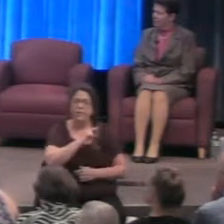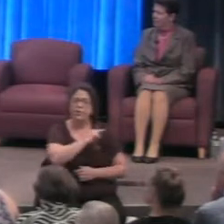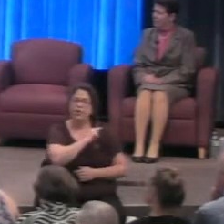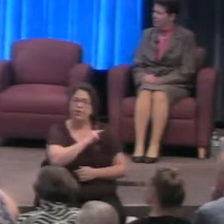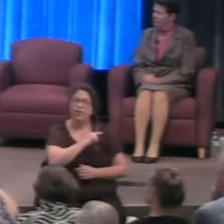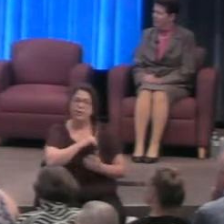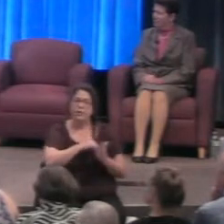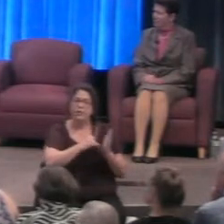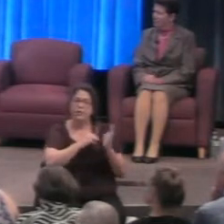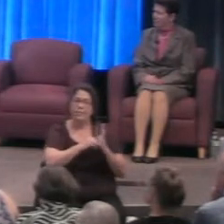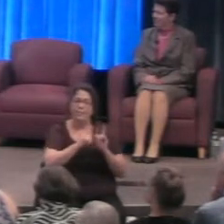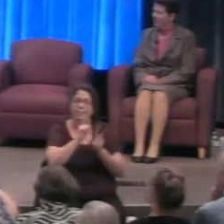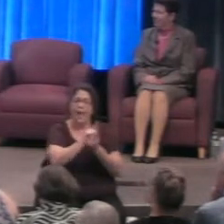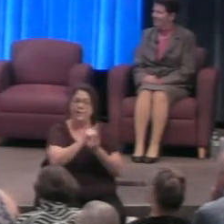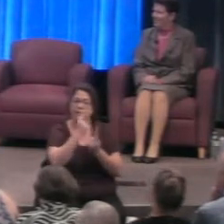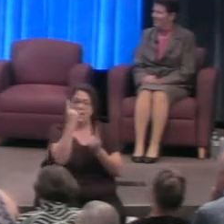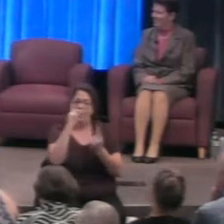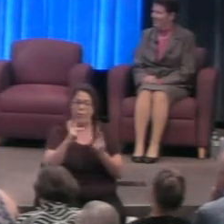met someone there.